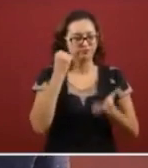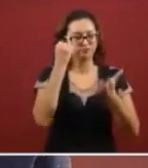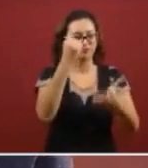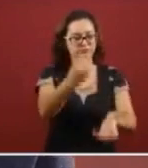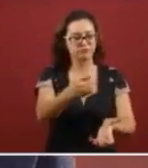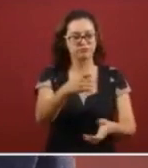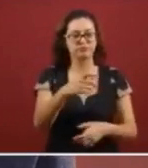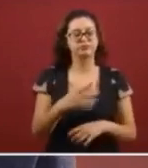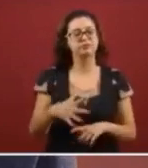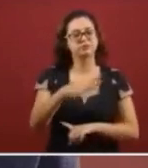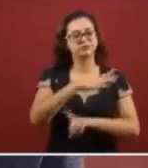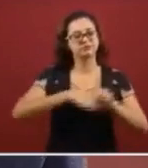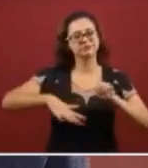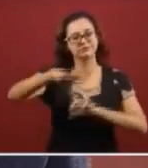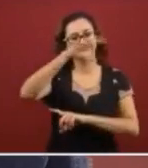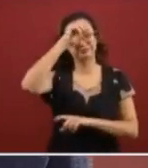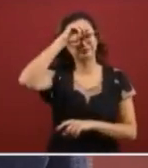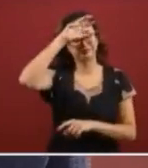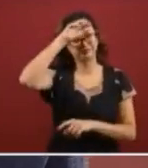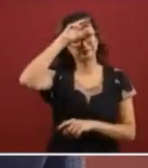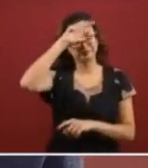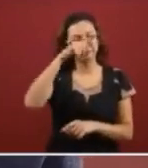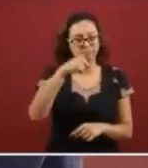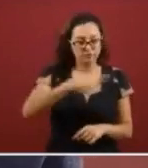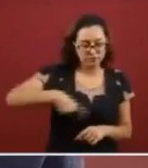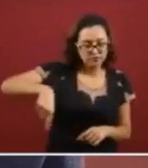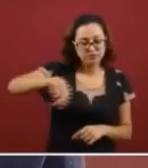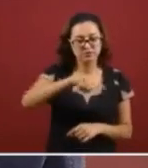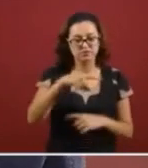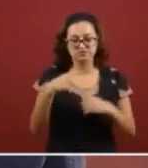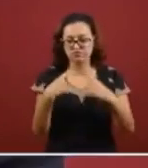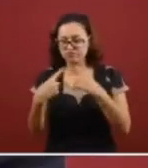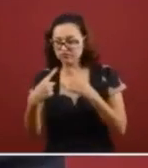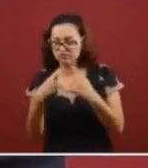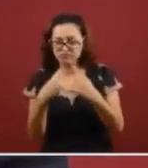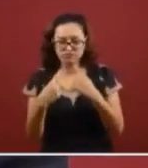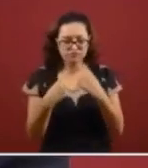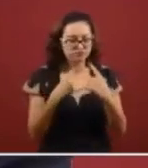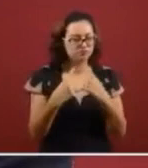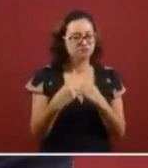the people of, and the parents and families, so that the